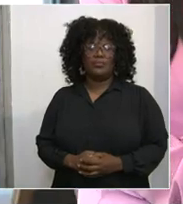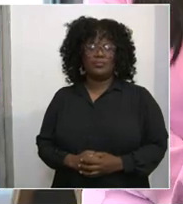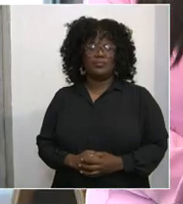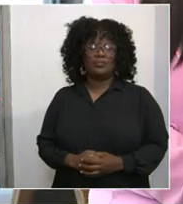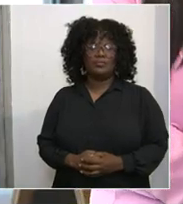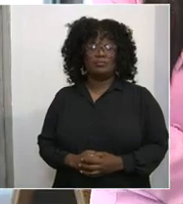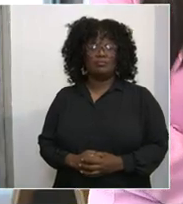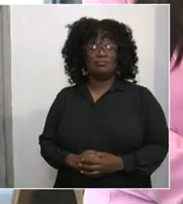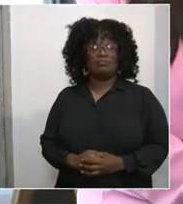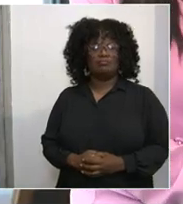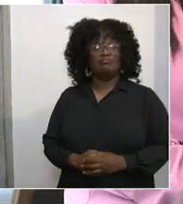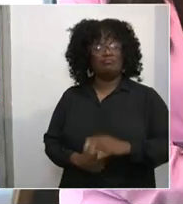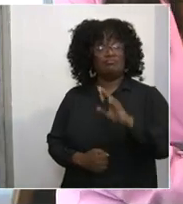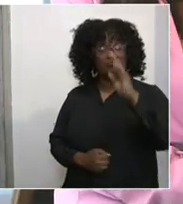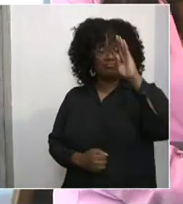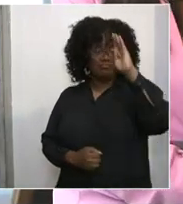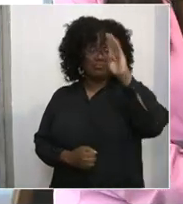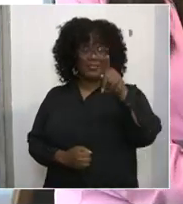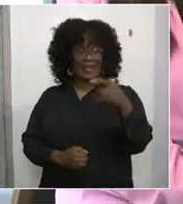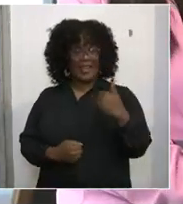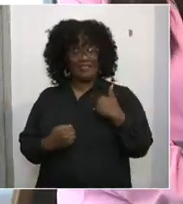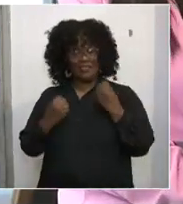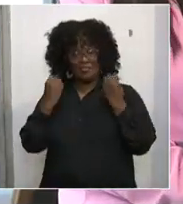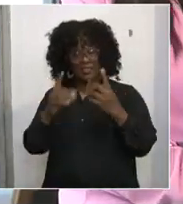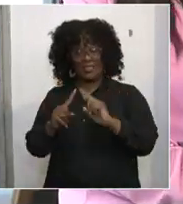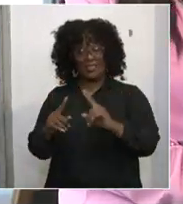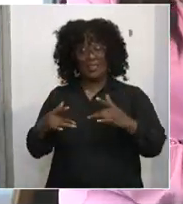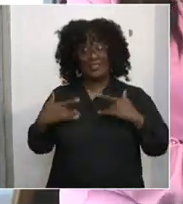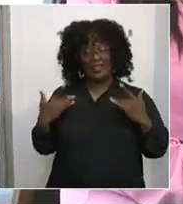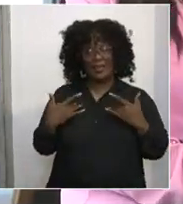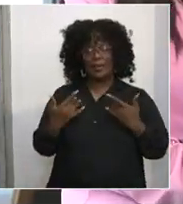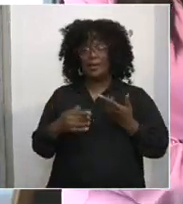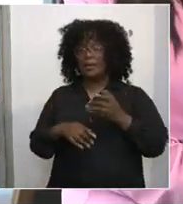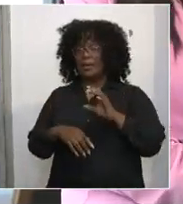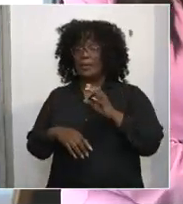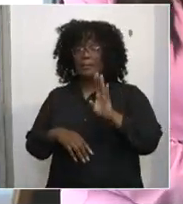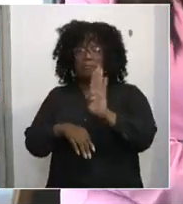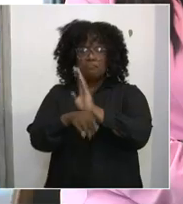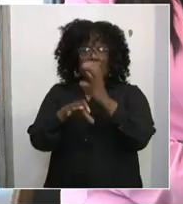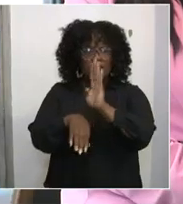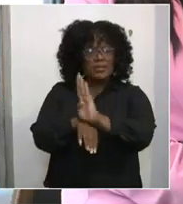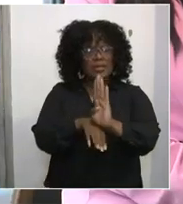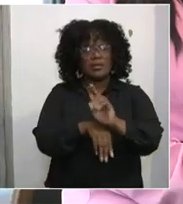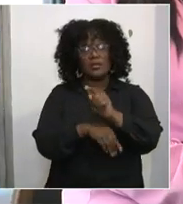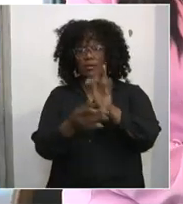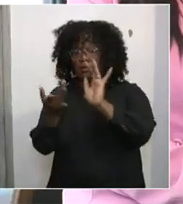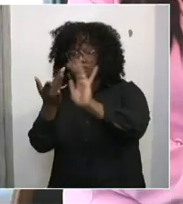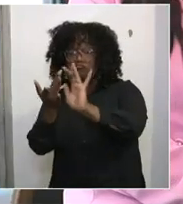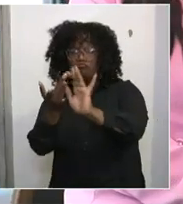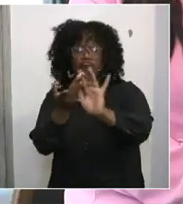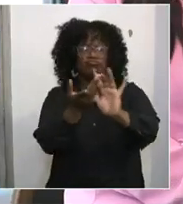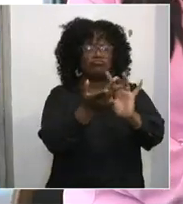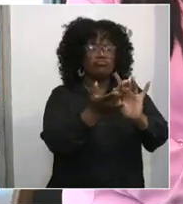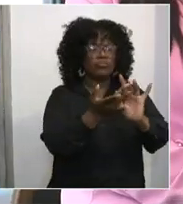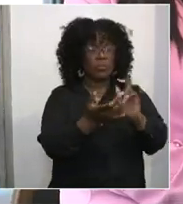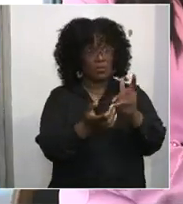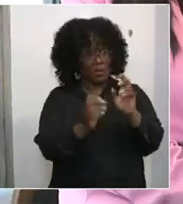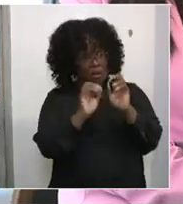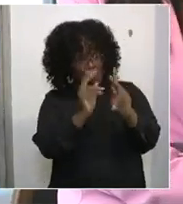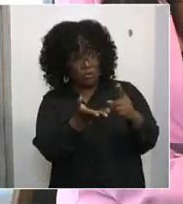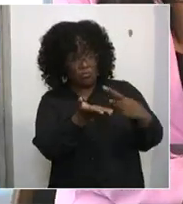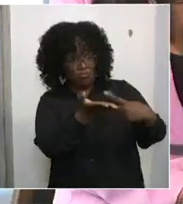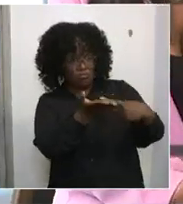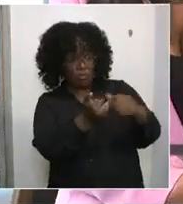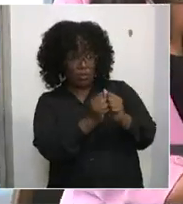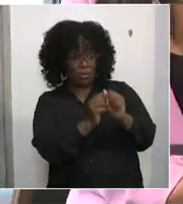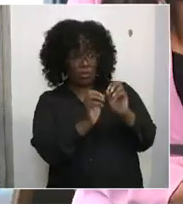to touching base with businesses just in, doing their part as well, if you got a chance to do that with the upcoming events happening there.